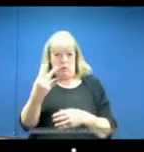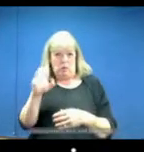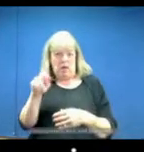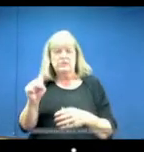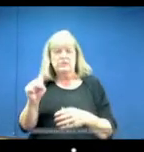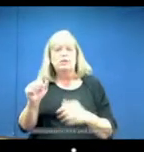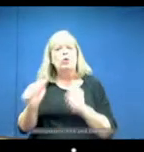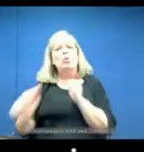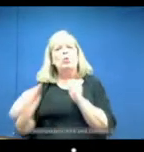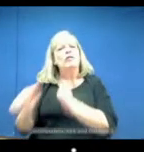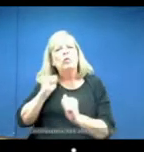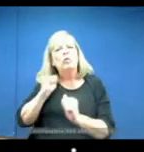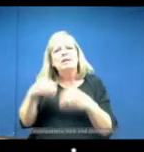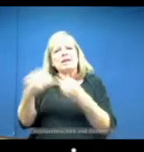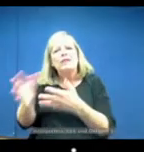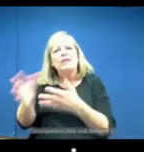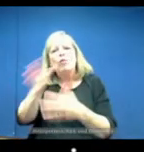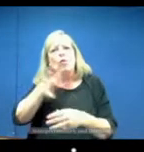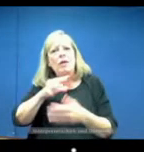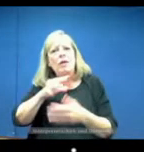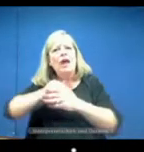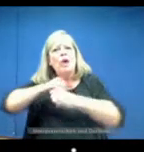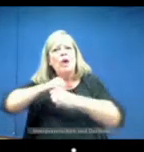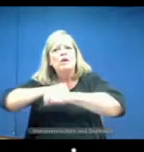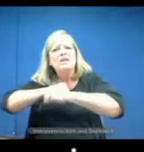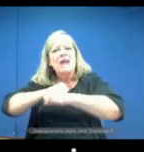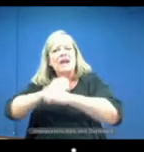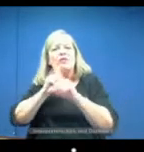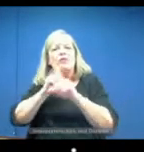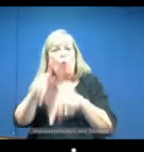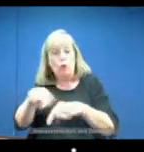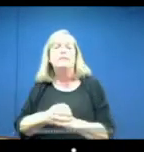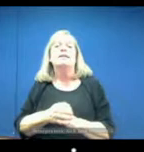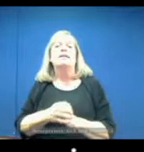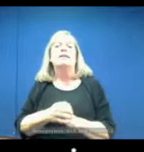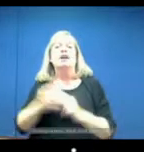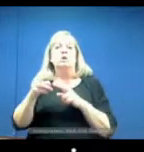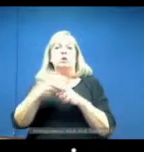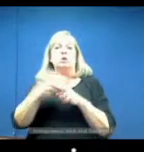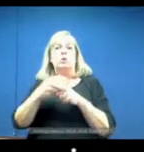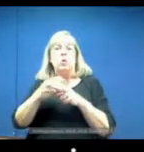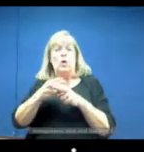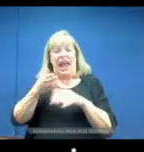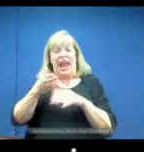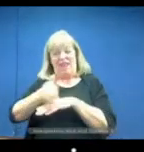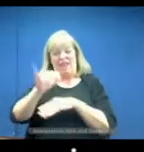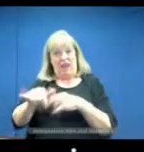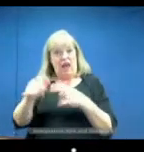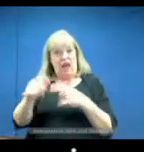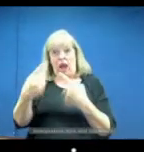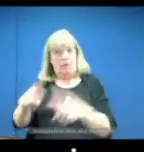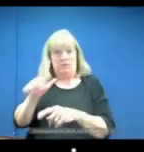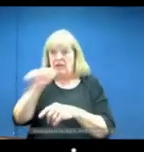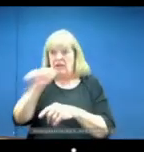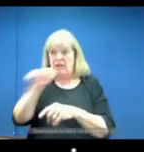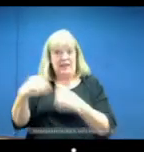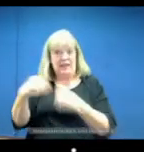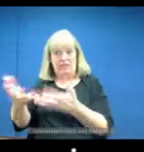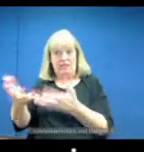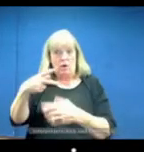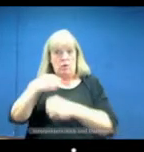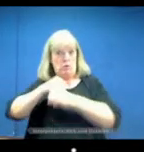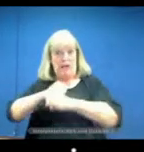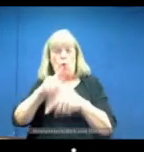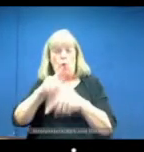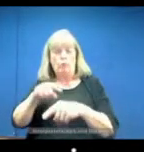a protective order, and it wasn't very long after that, but a gentleman the perpetrator threw acid in